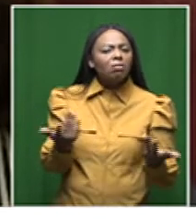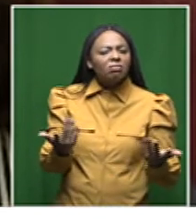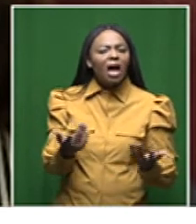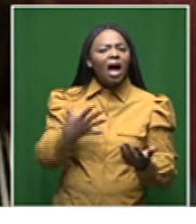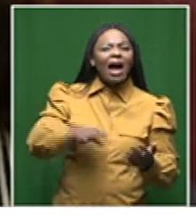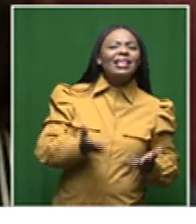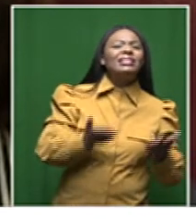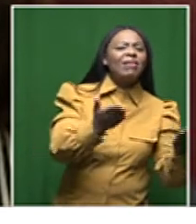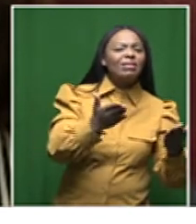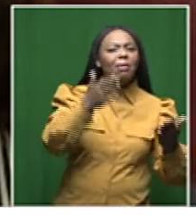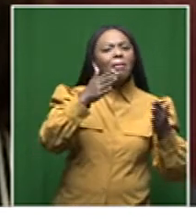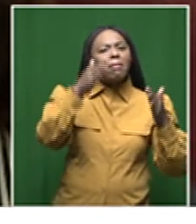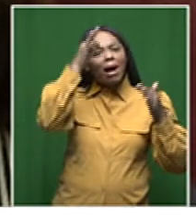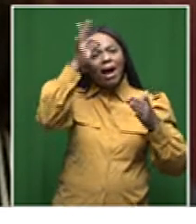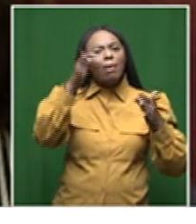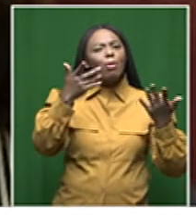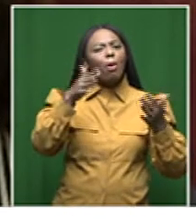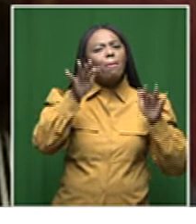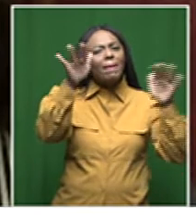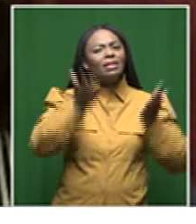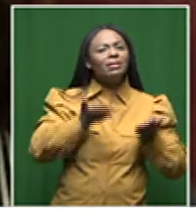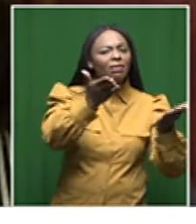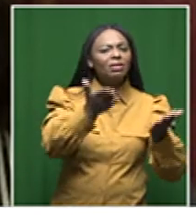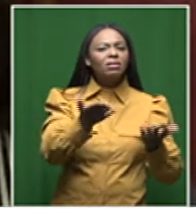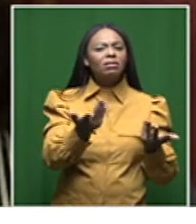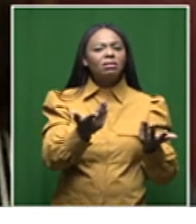available to a couple that wants to fall pregnant but just can't afford it?